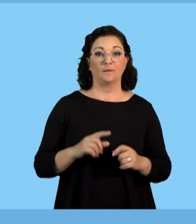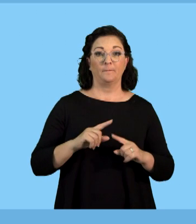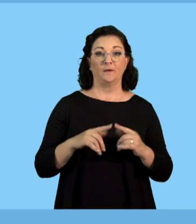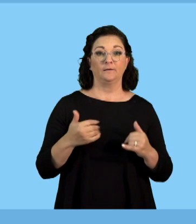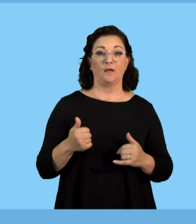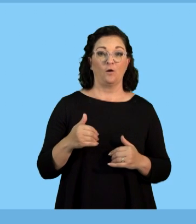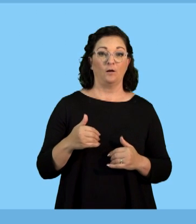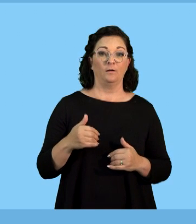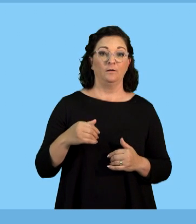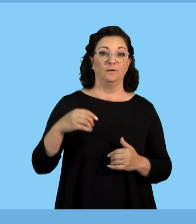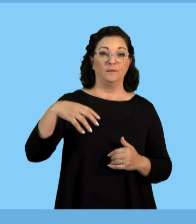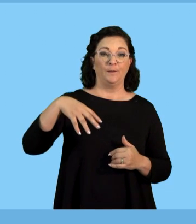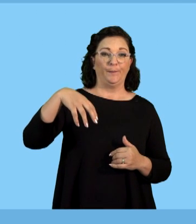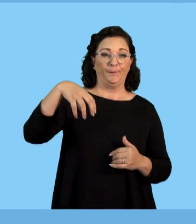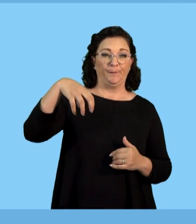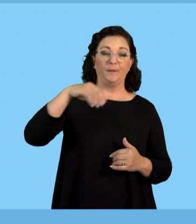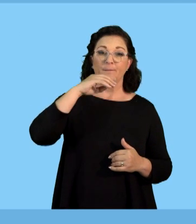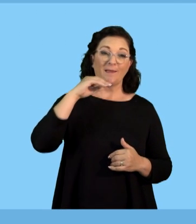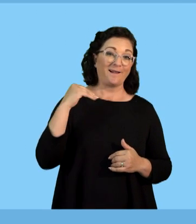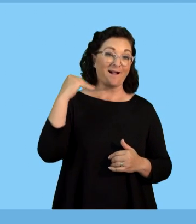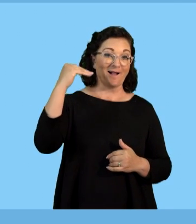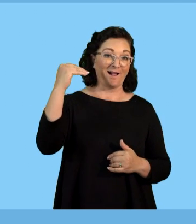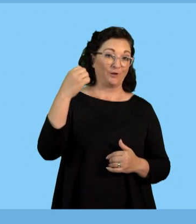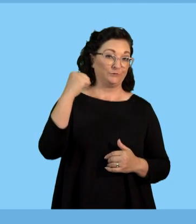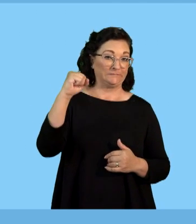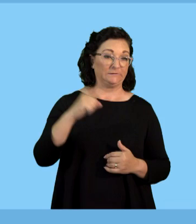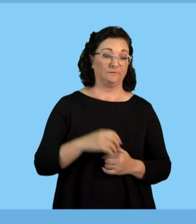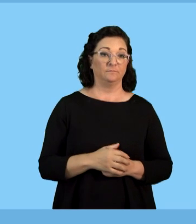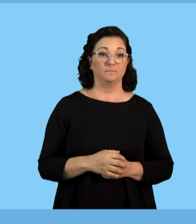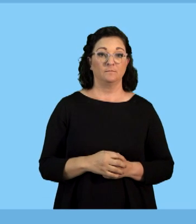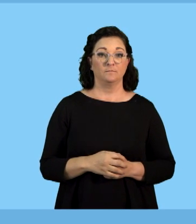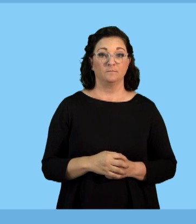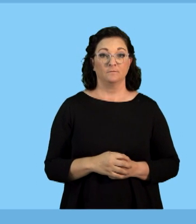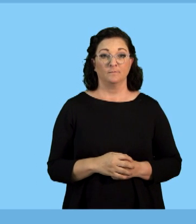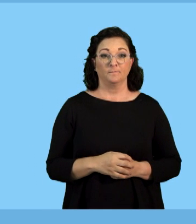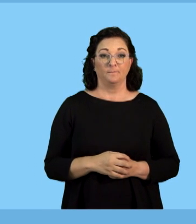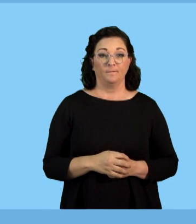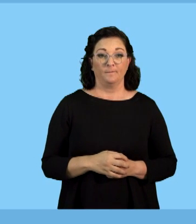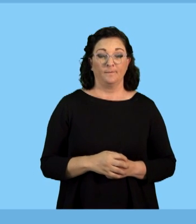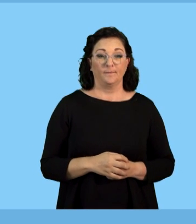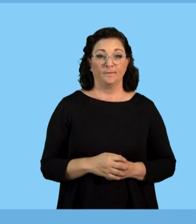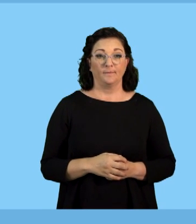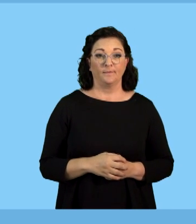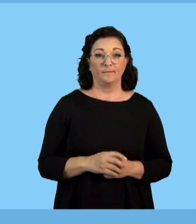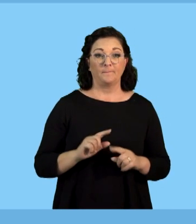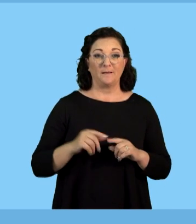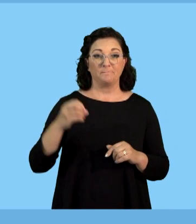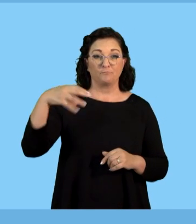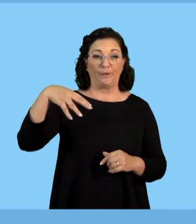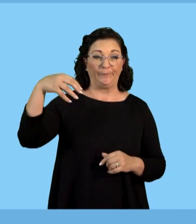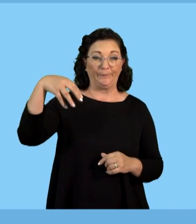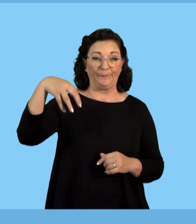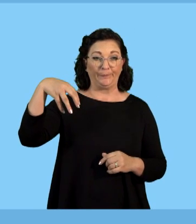resistance there must be high. So resistance must be high for a circuit or for the bulbs to be dim. And for the bulbs to